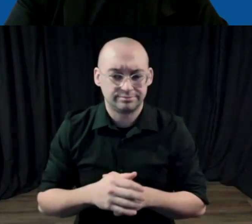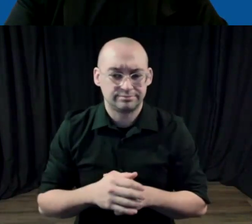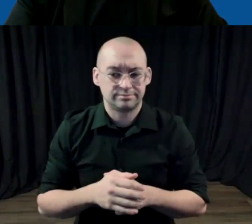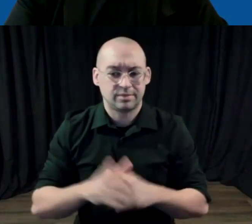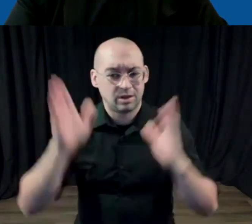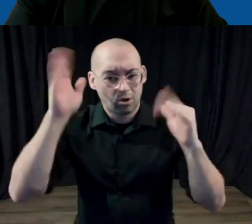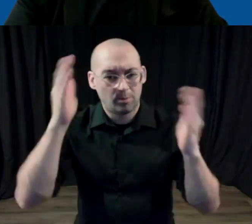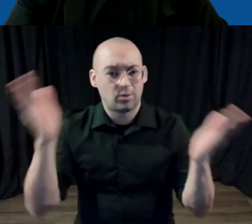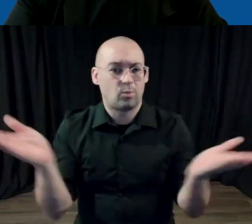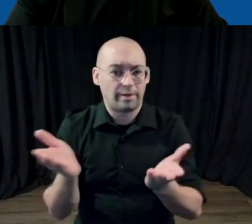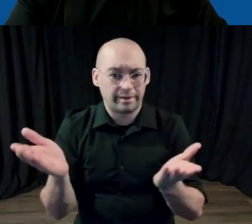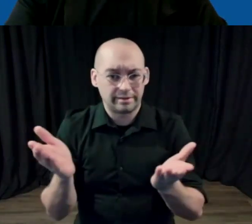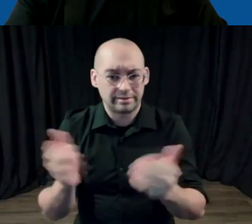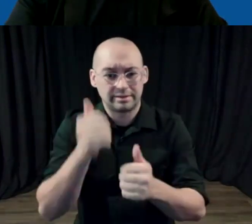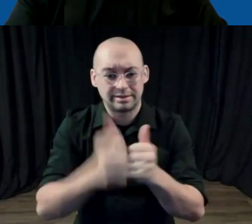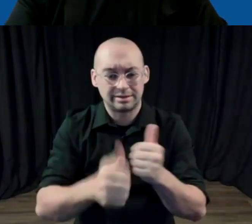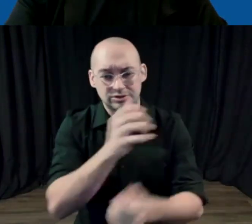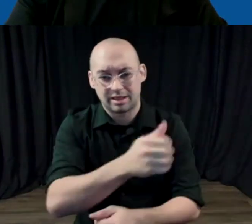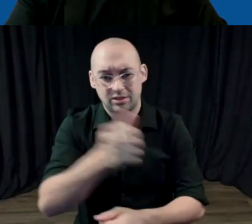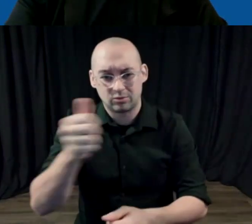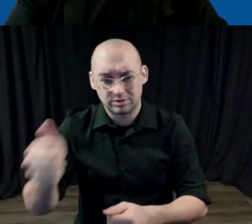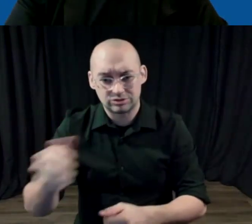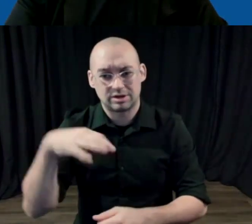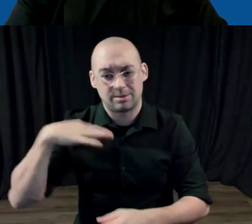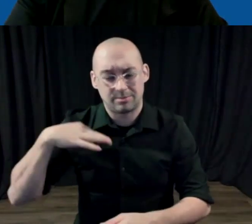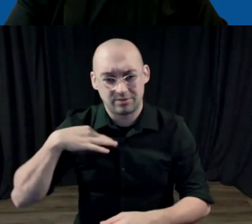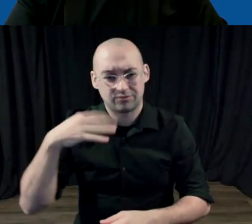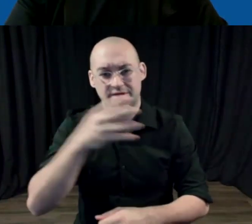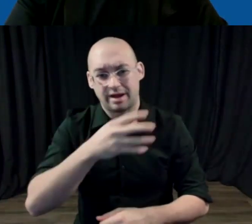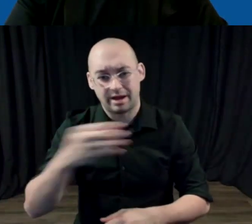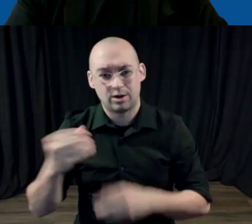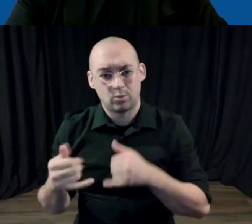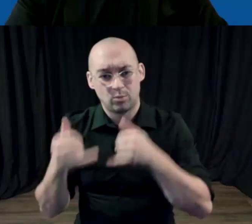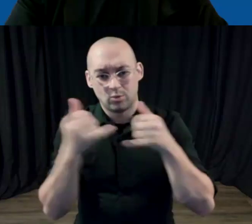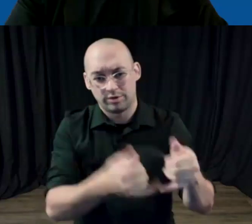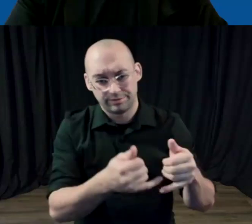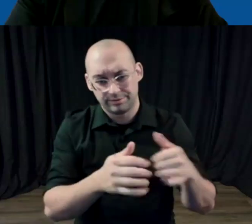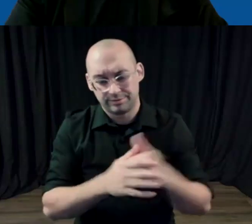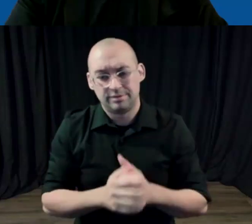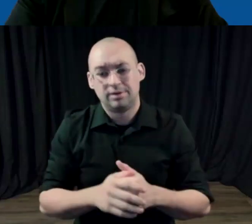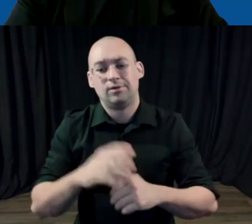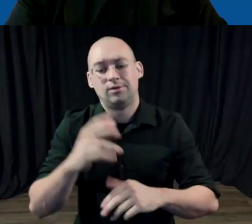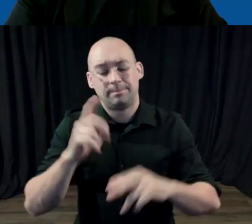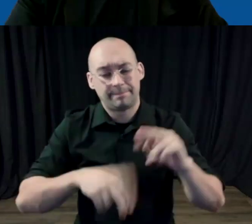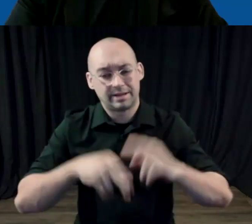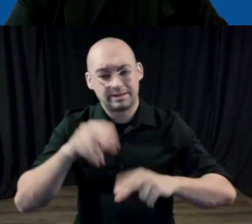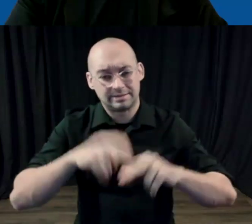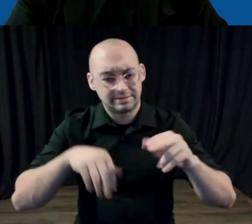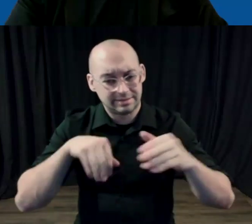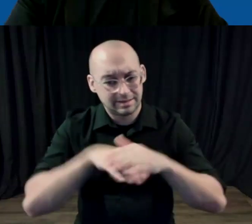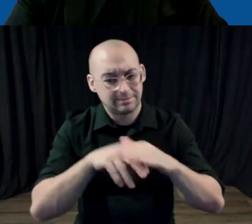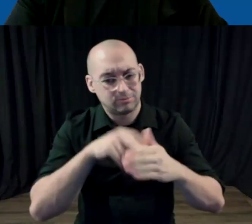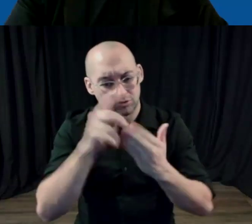is that each allocation is applied for and awarded. What we have built into the program is the